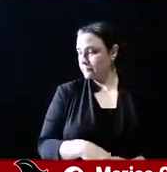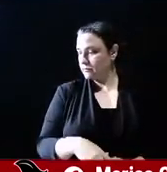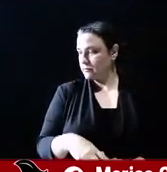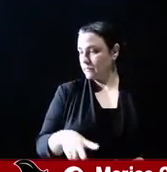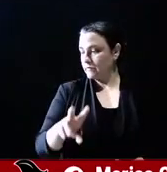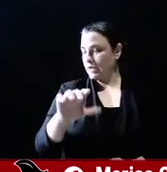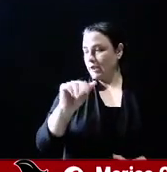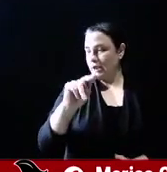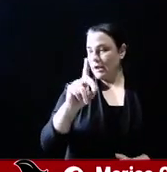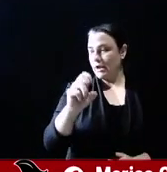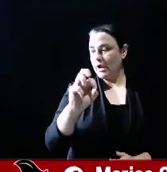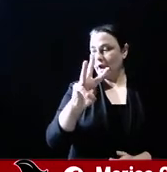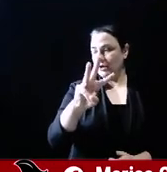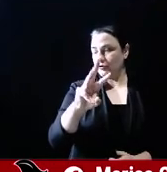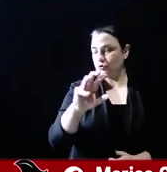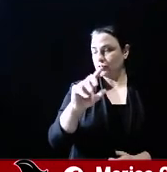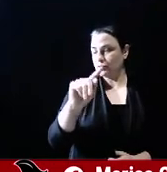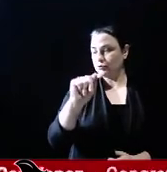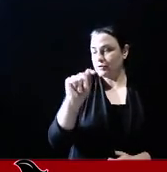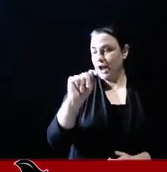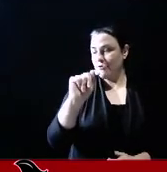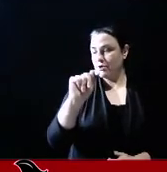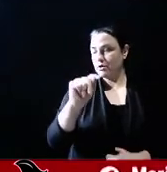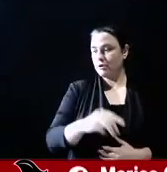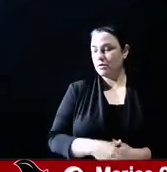Andrew Mason Tyree.